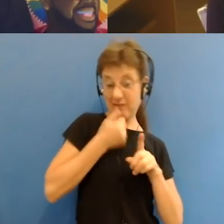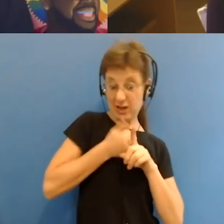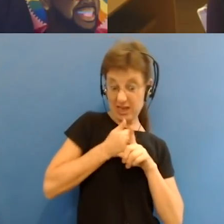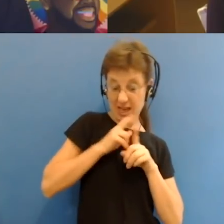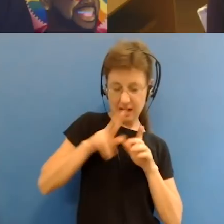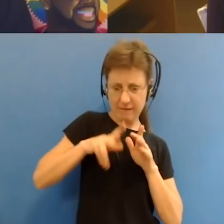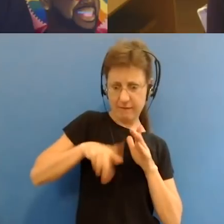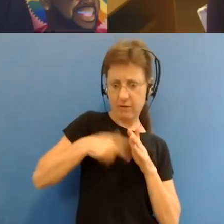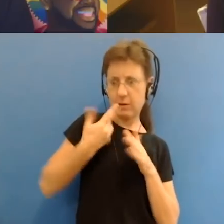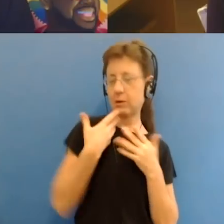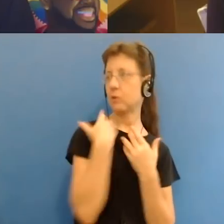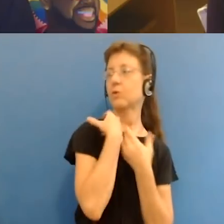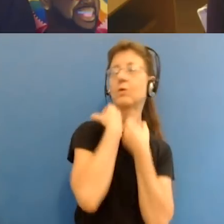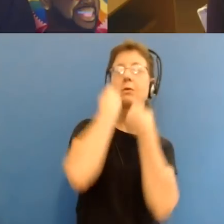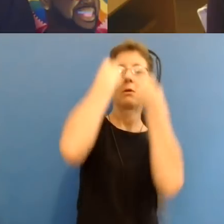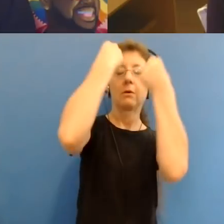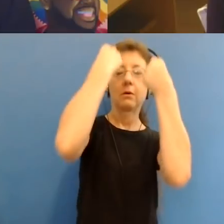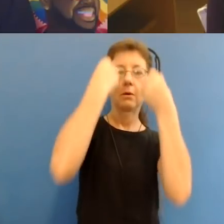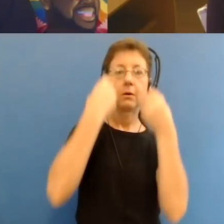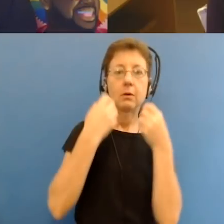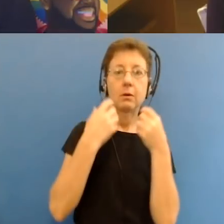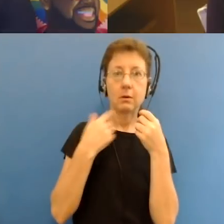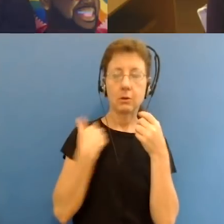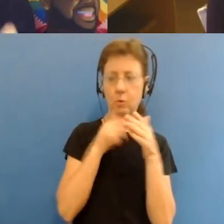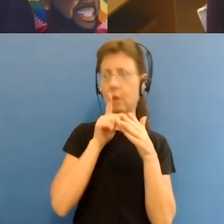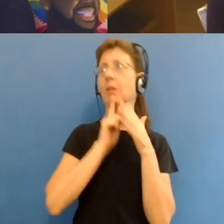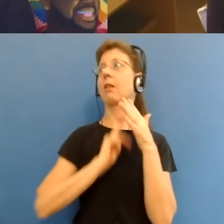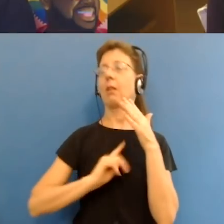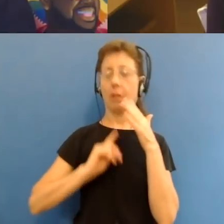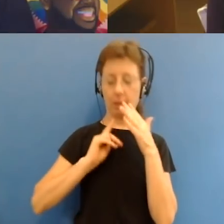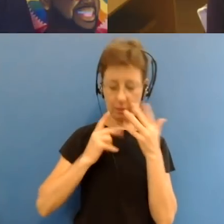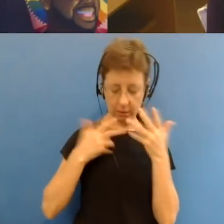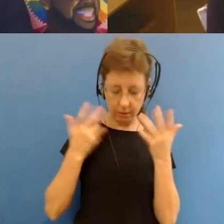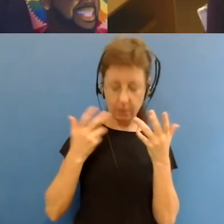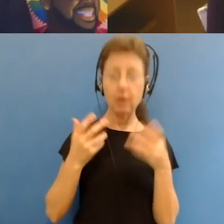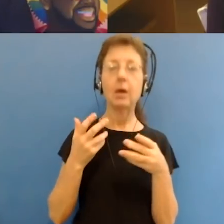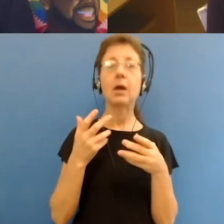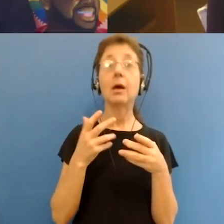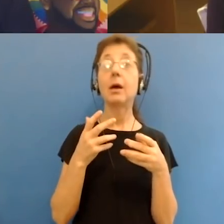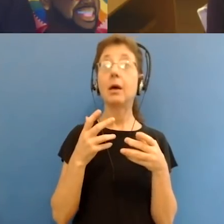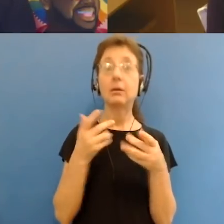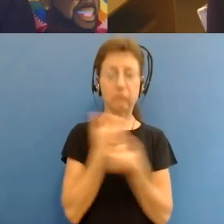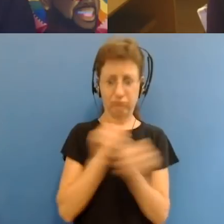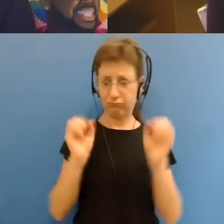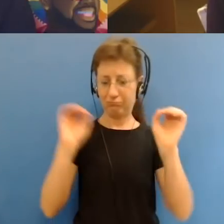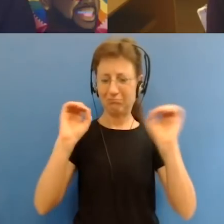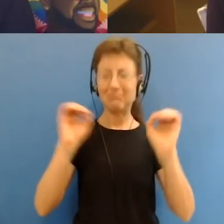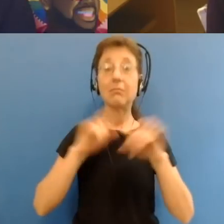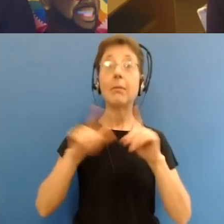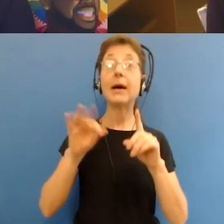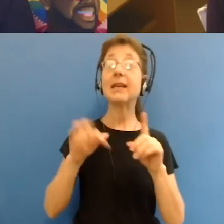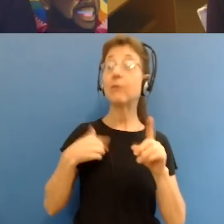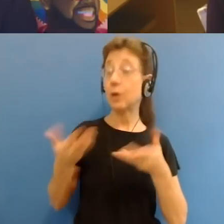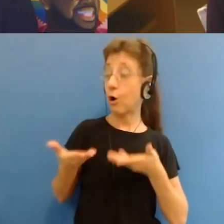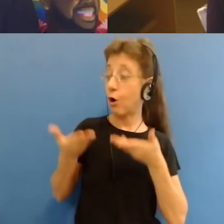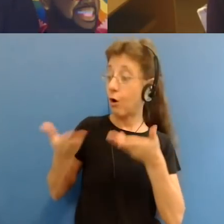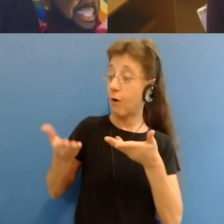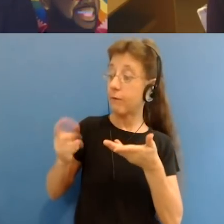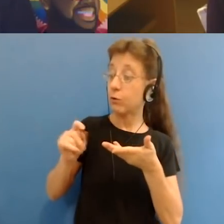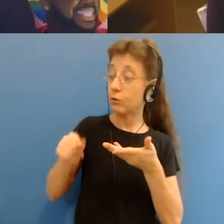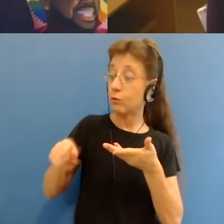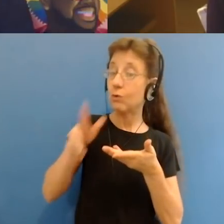us, there's no liberation. But when we begin to offer, yeah, to the feet of the mother, we begin to